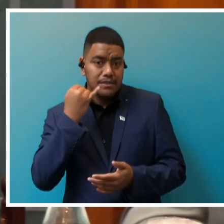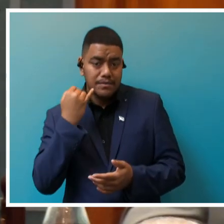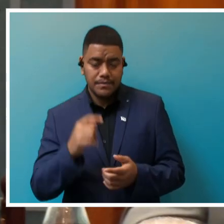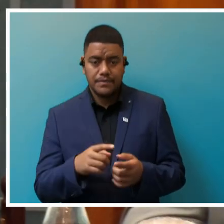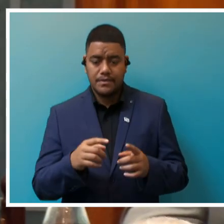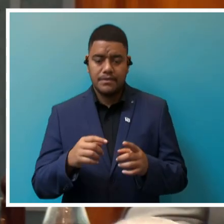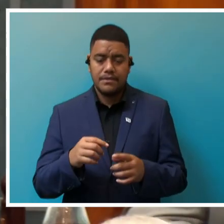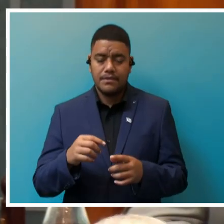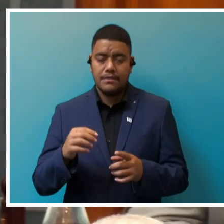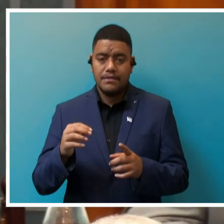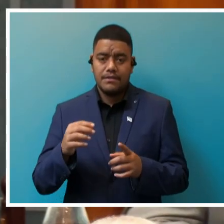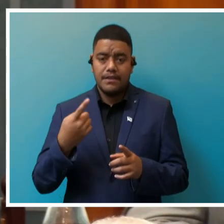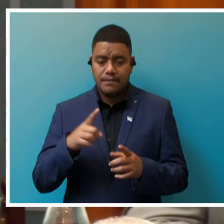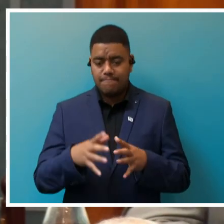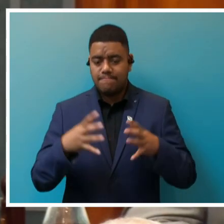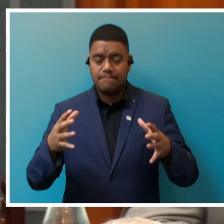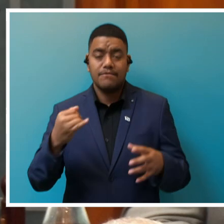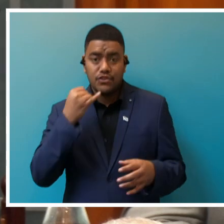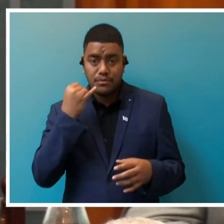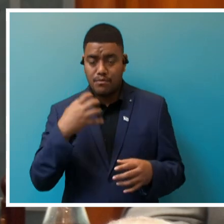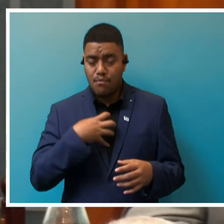improvement, breeding and bloodline improvement,